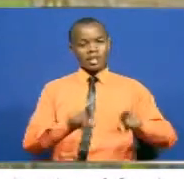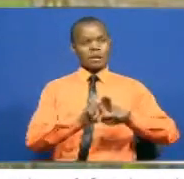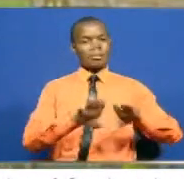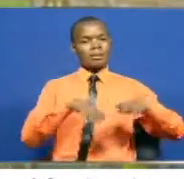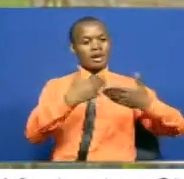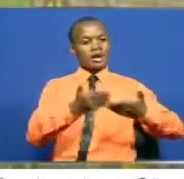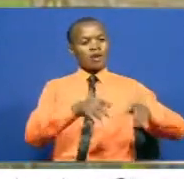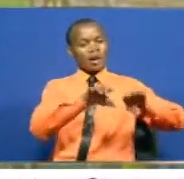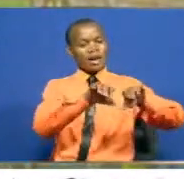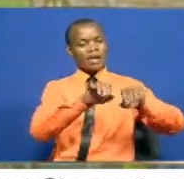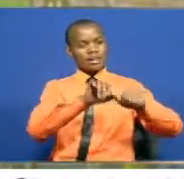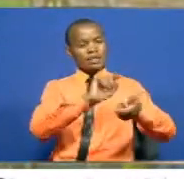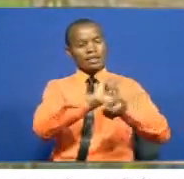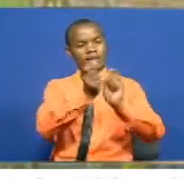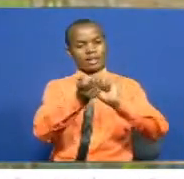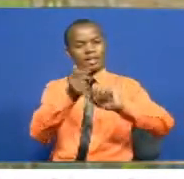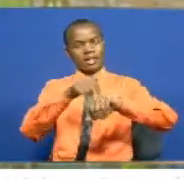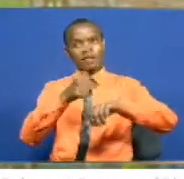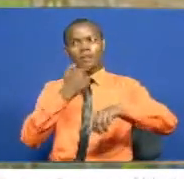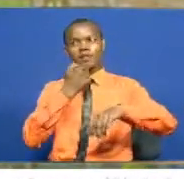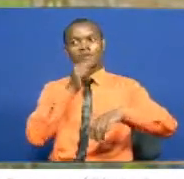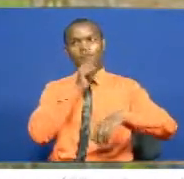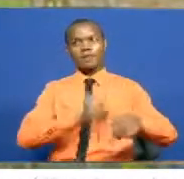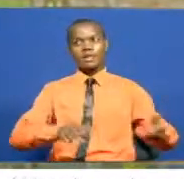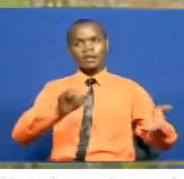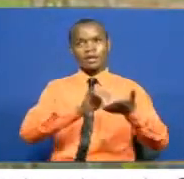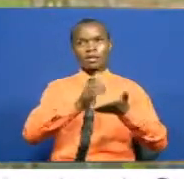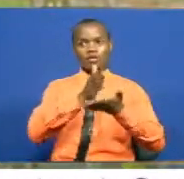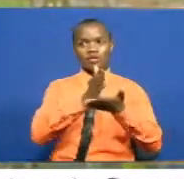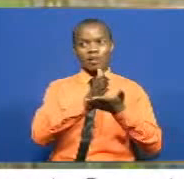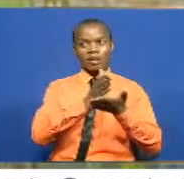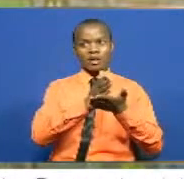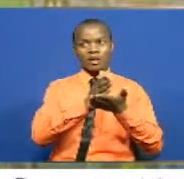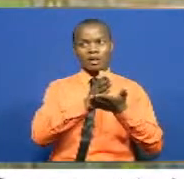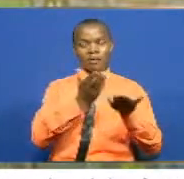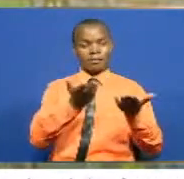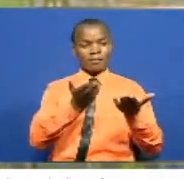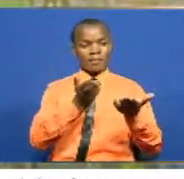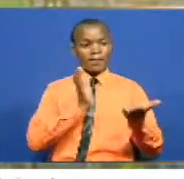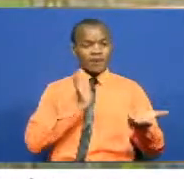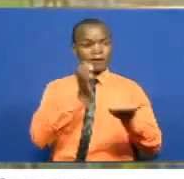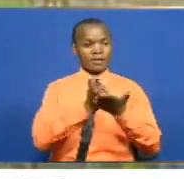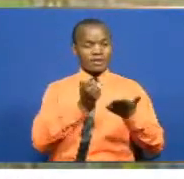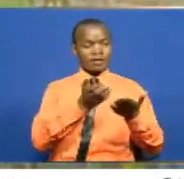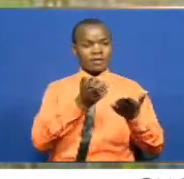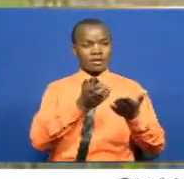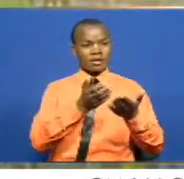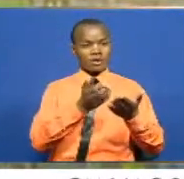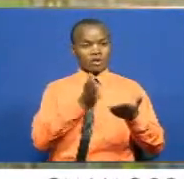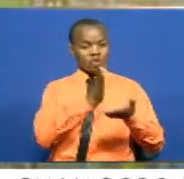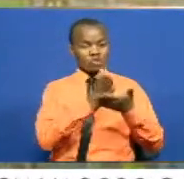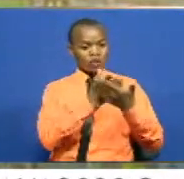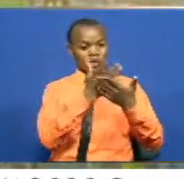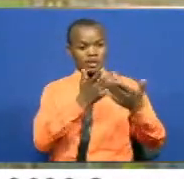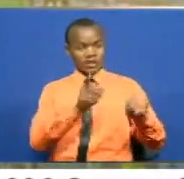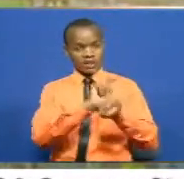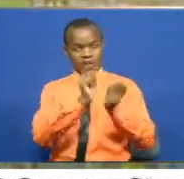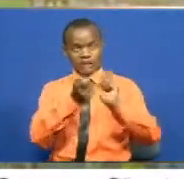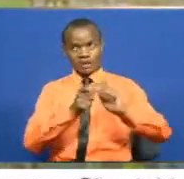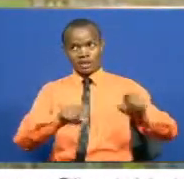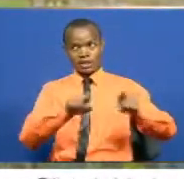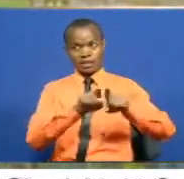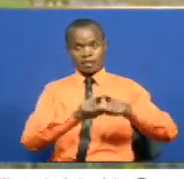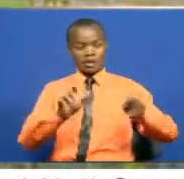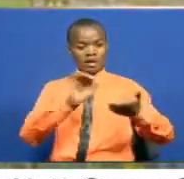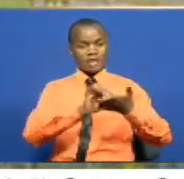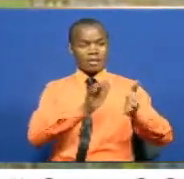this, simply being told here is the evidence that the moves you're making are wrong, or this is the kind of set